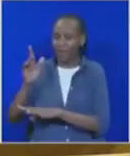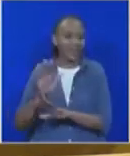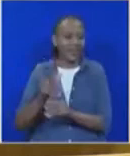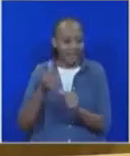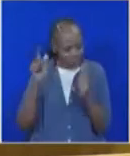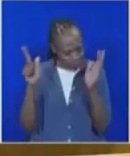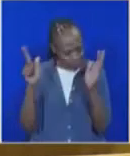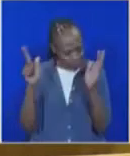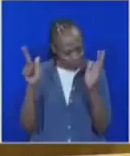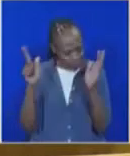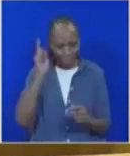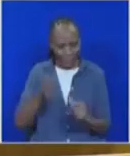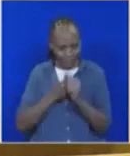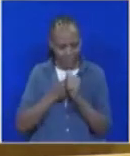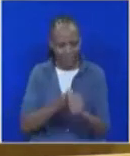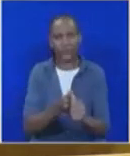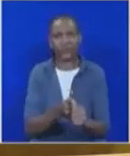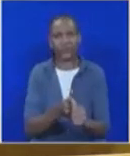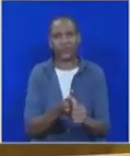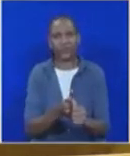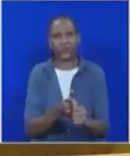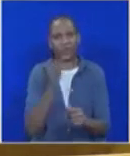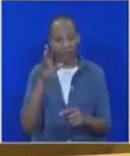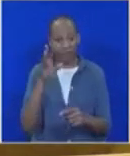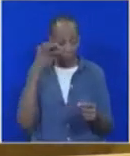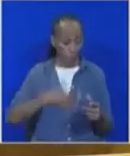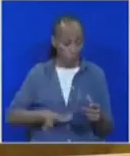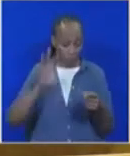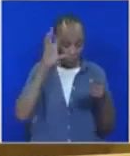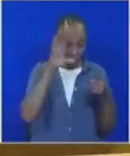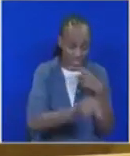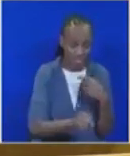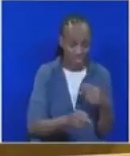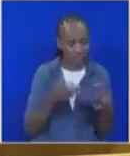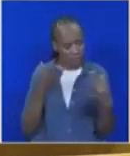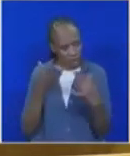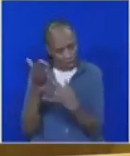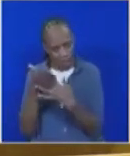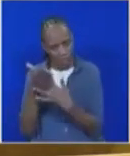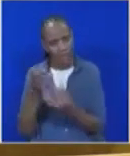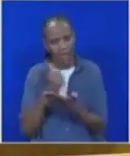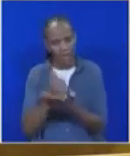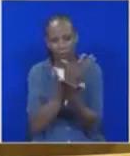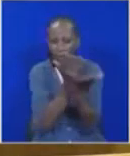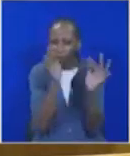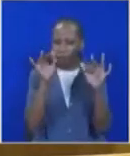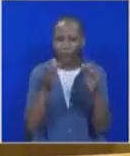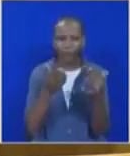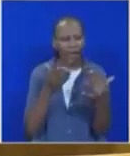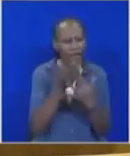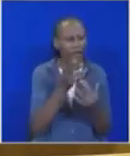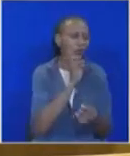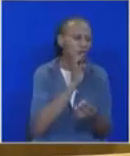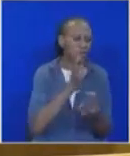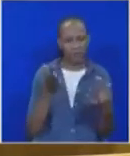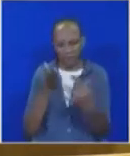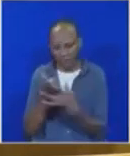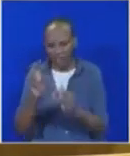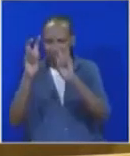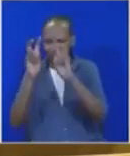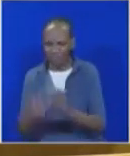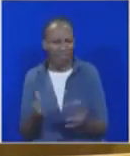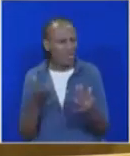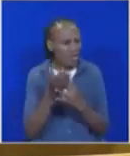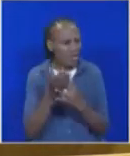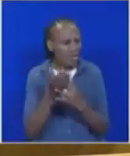only or even the primary means for achieving equitable access for all South Africans to land, to water, to electricity,